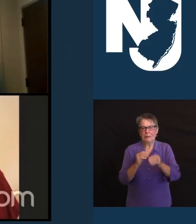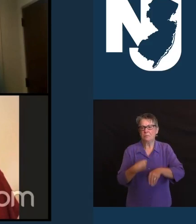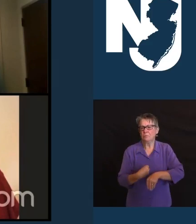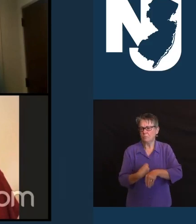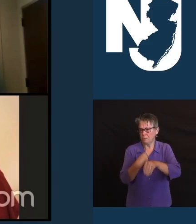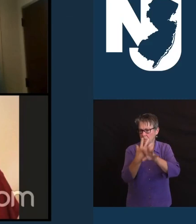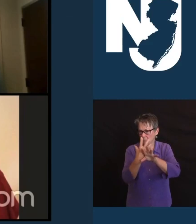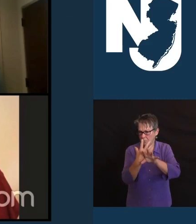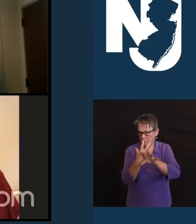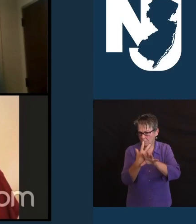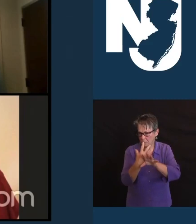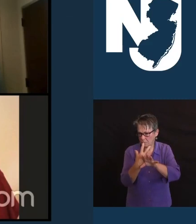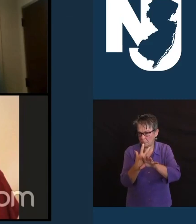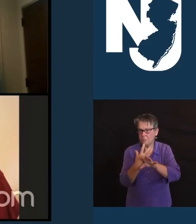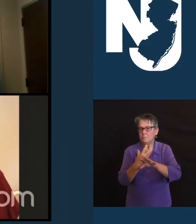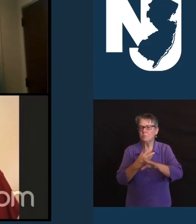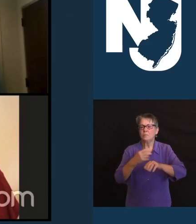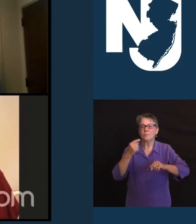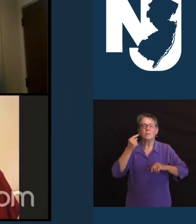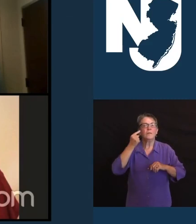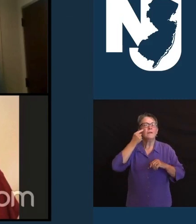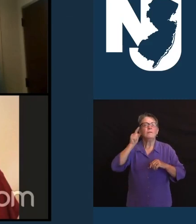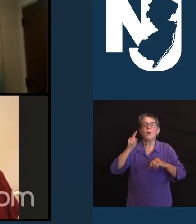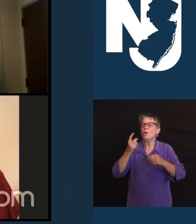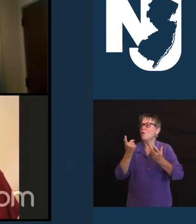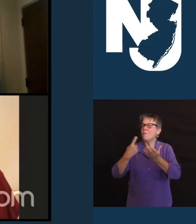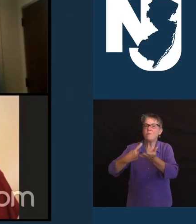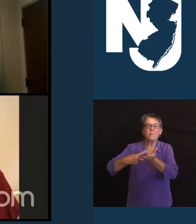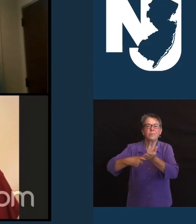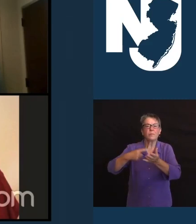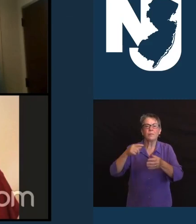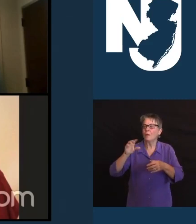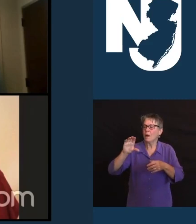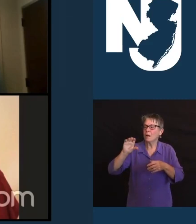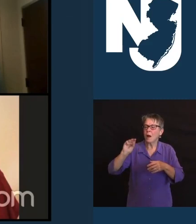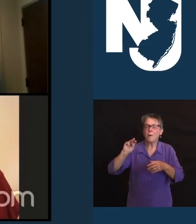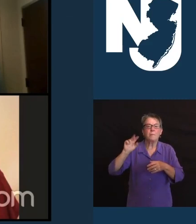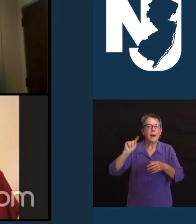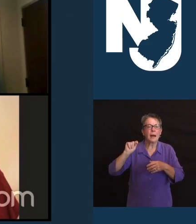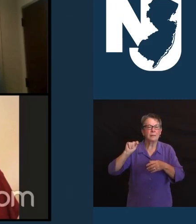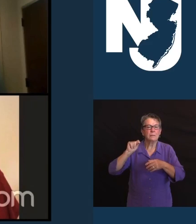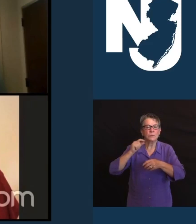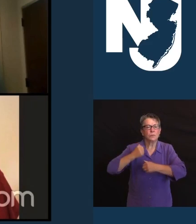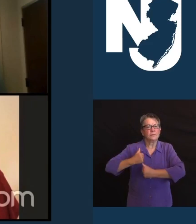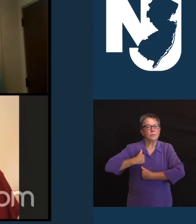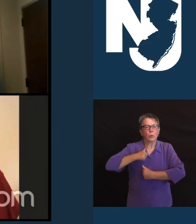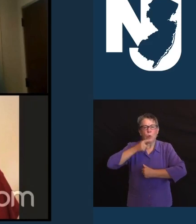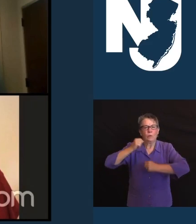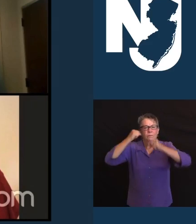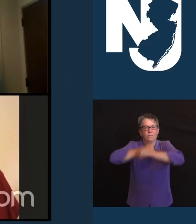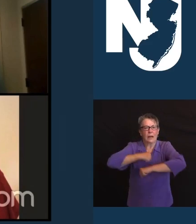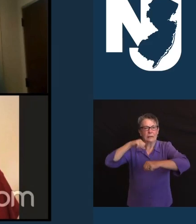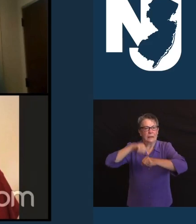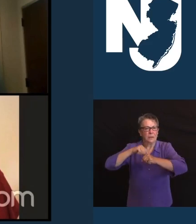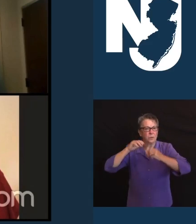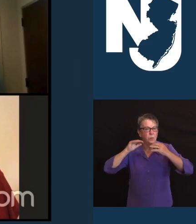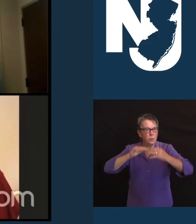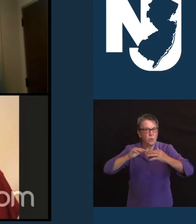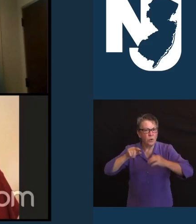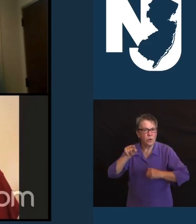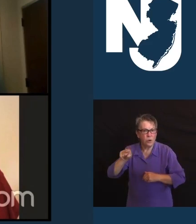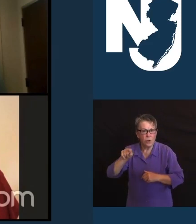the upper left, General Jamal Beal on the upper right, and Assemblywoman Annette Quijano on the lower right. And both